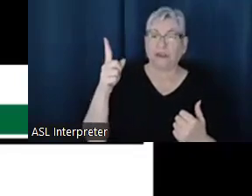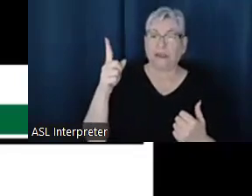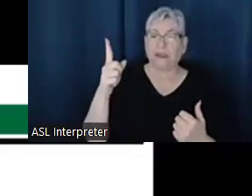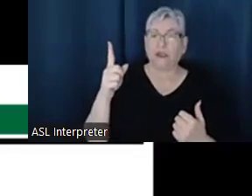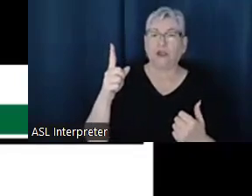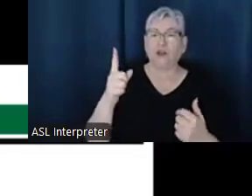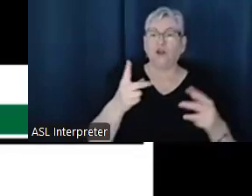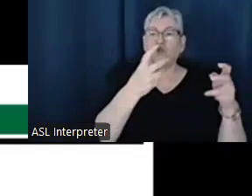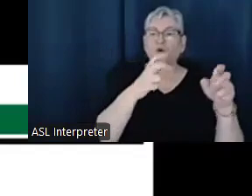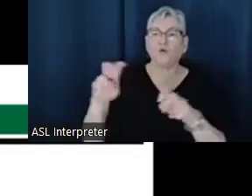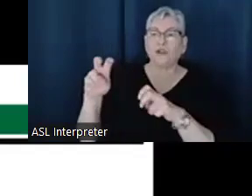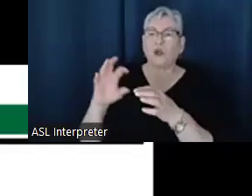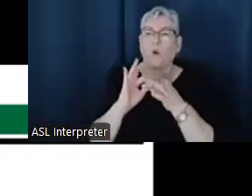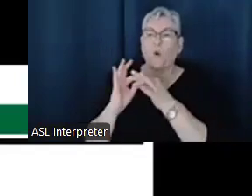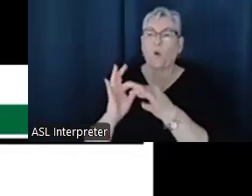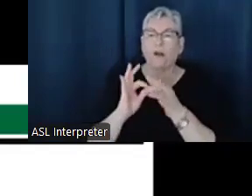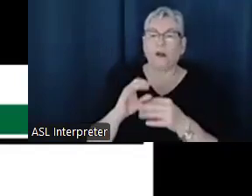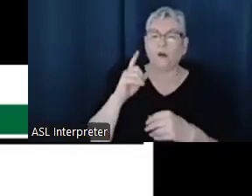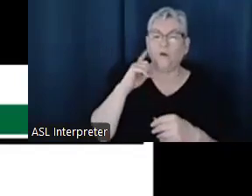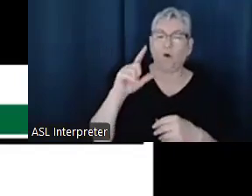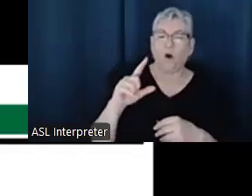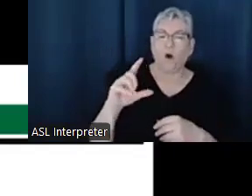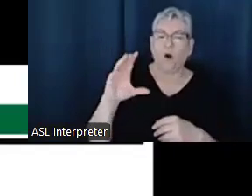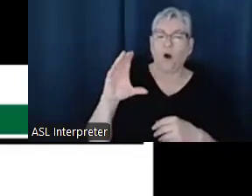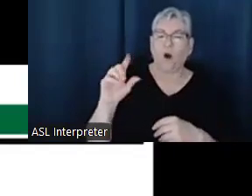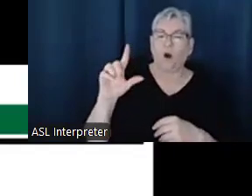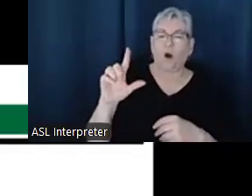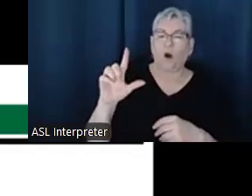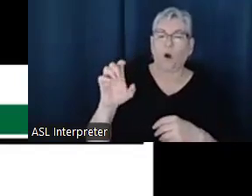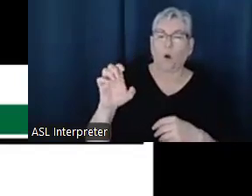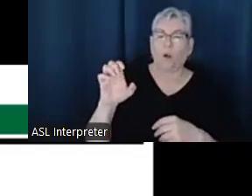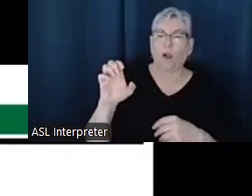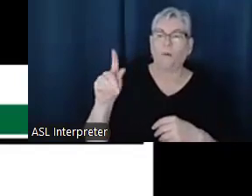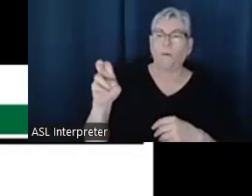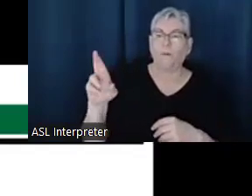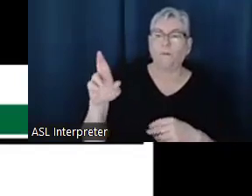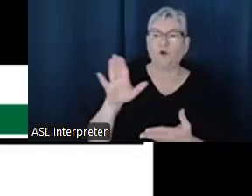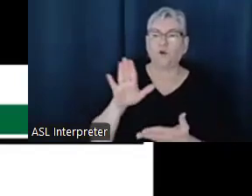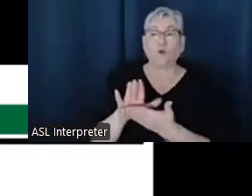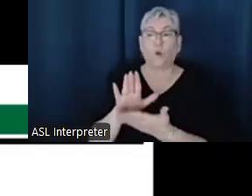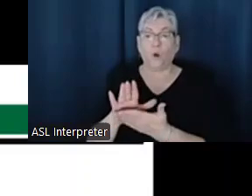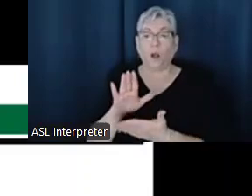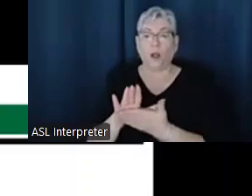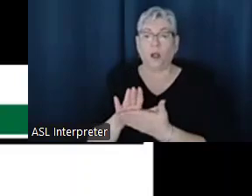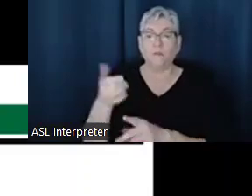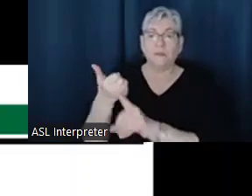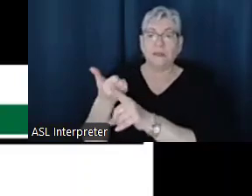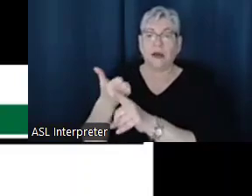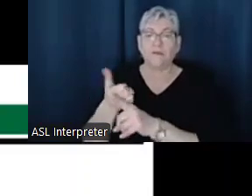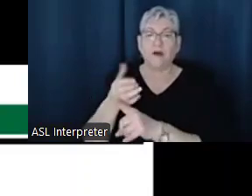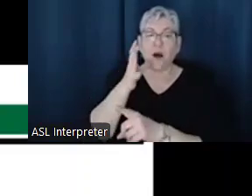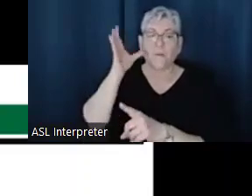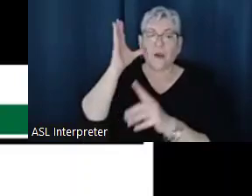for Culpeper School. Okay. And she's also a parent-teacher resource